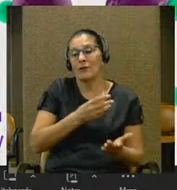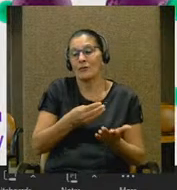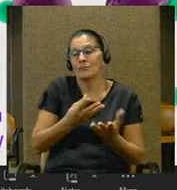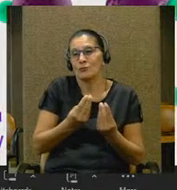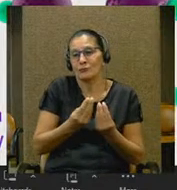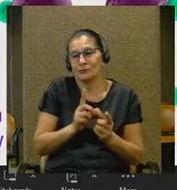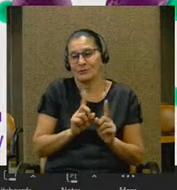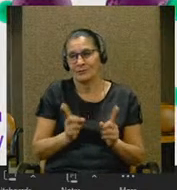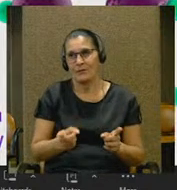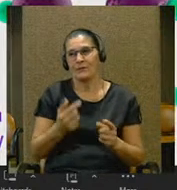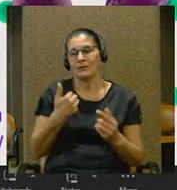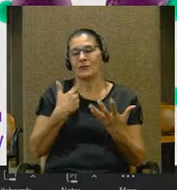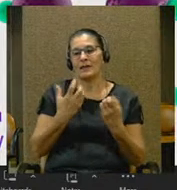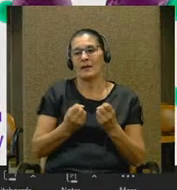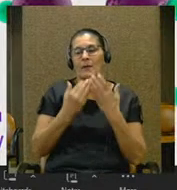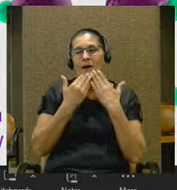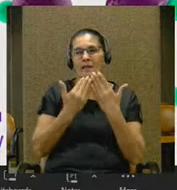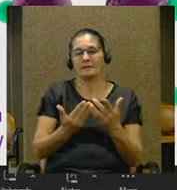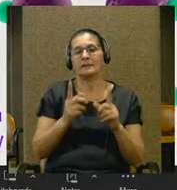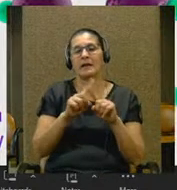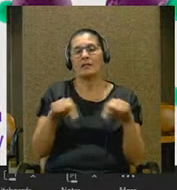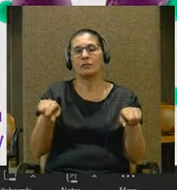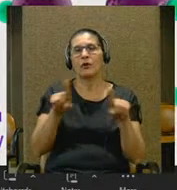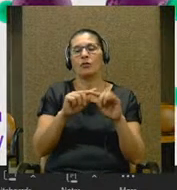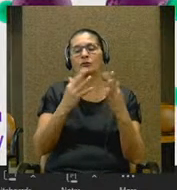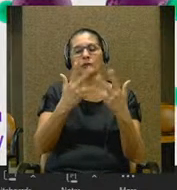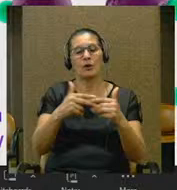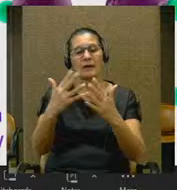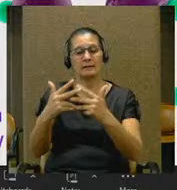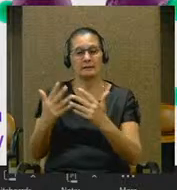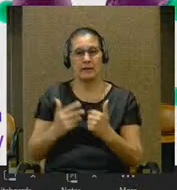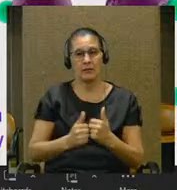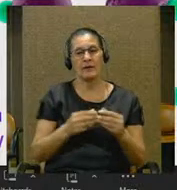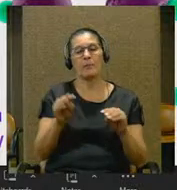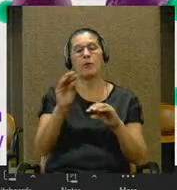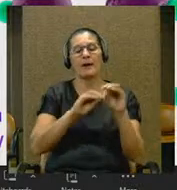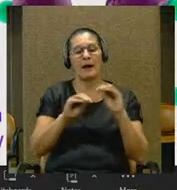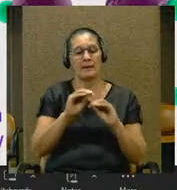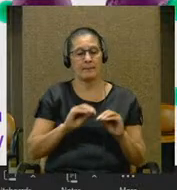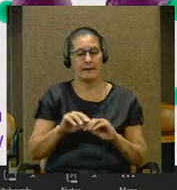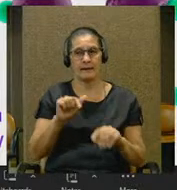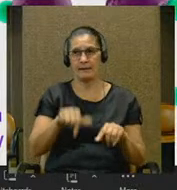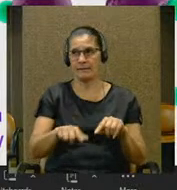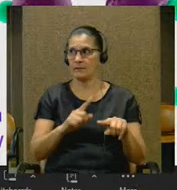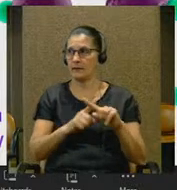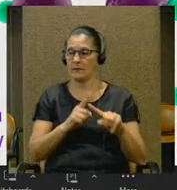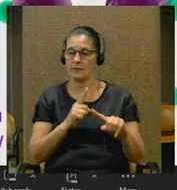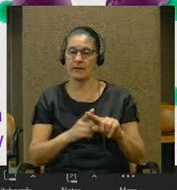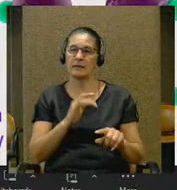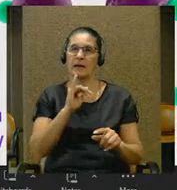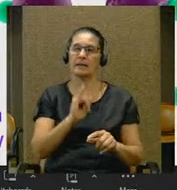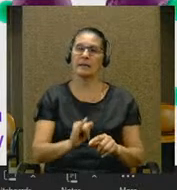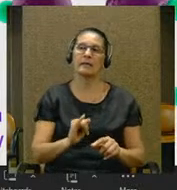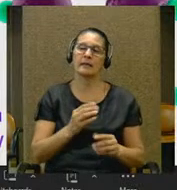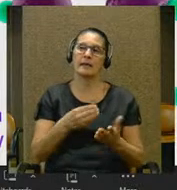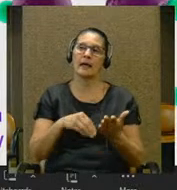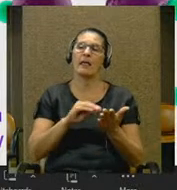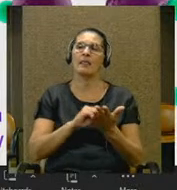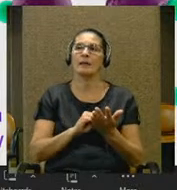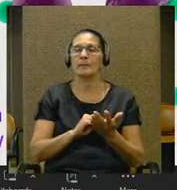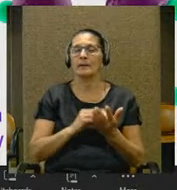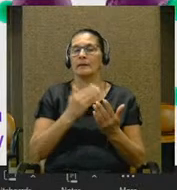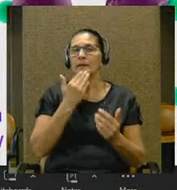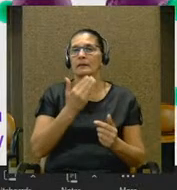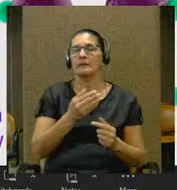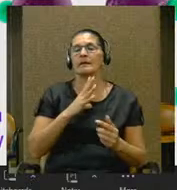thank all of the organizers for putting this together and also putting funding into translation as well so we can all communicate and learn from